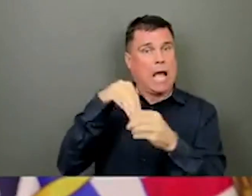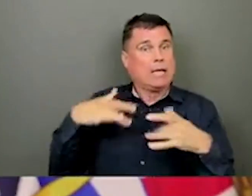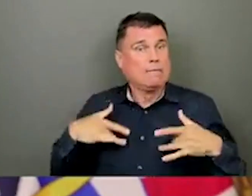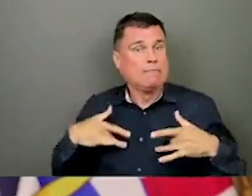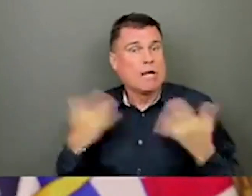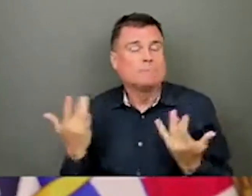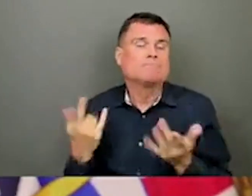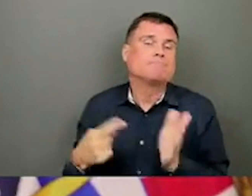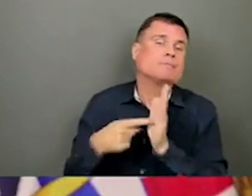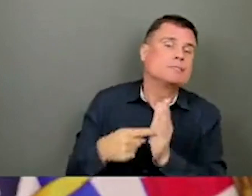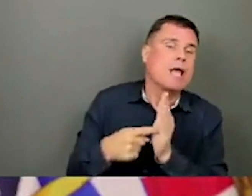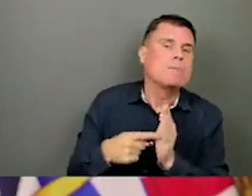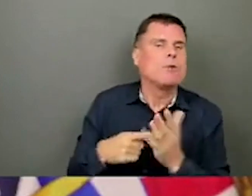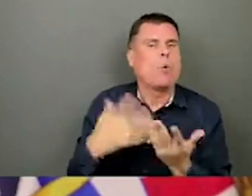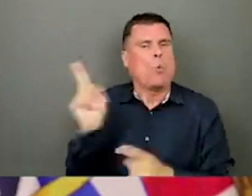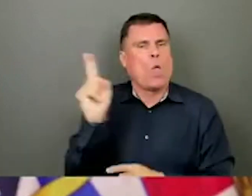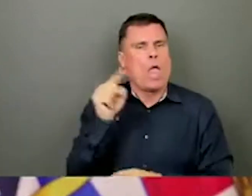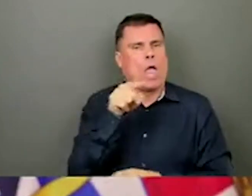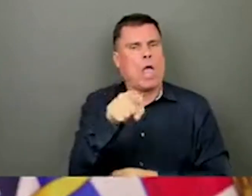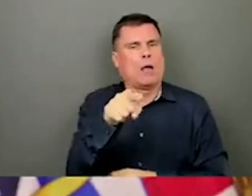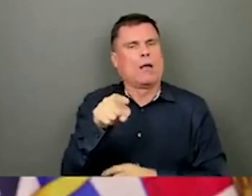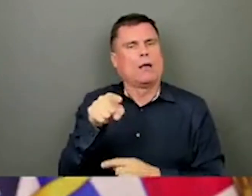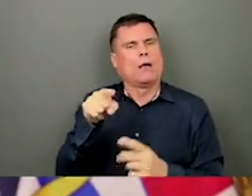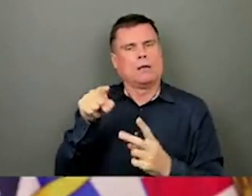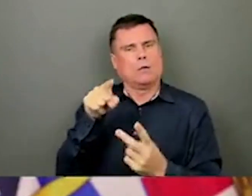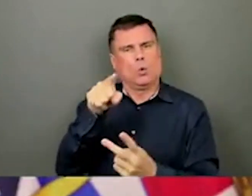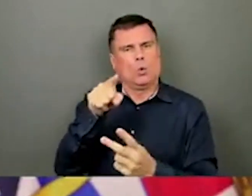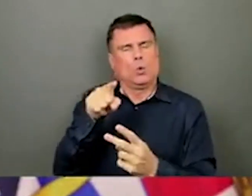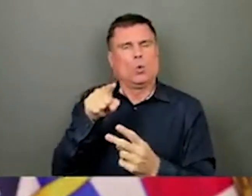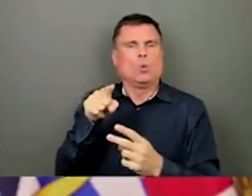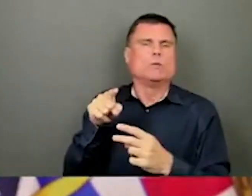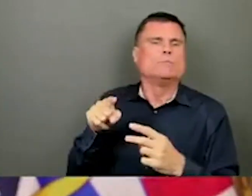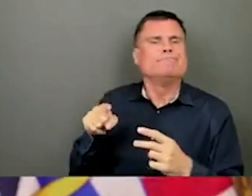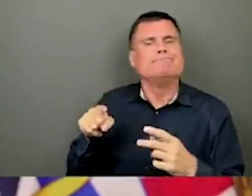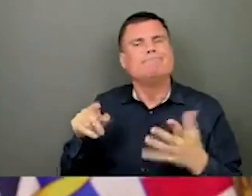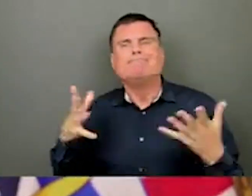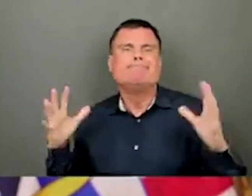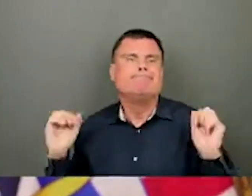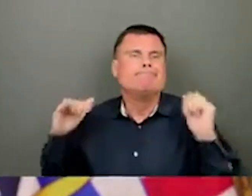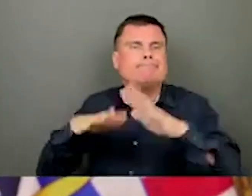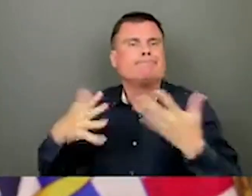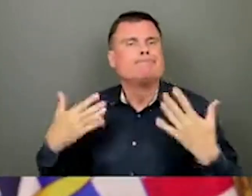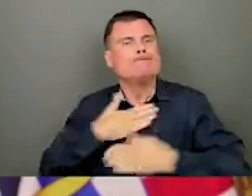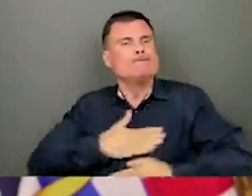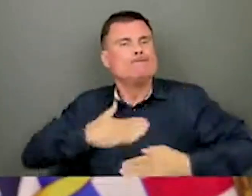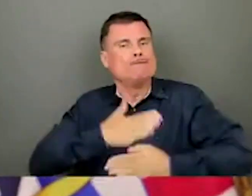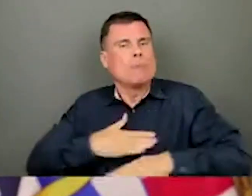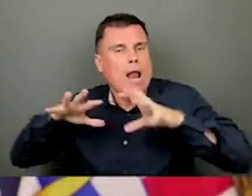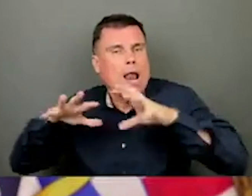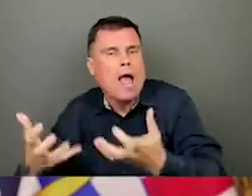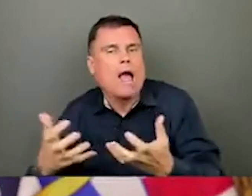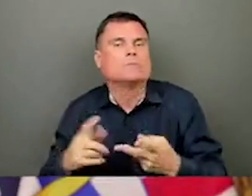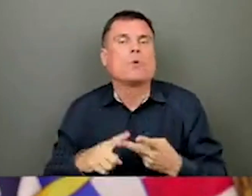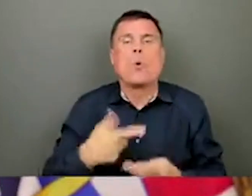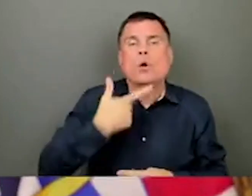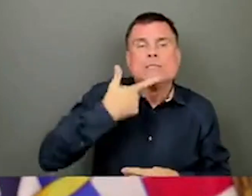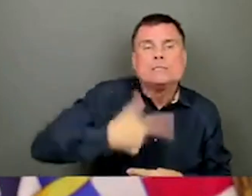discretionary organized indoor recreational classes and activities, so things like seniors